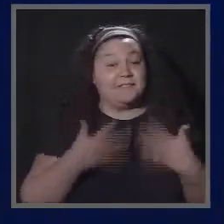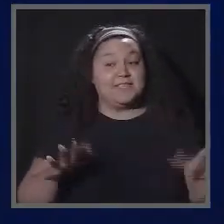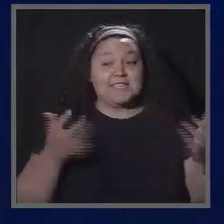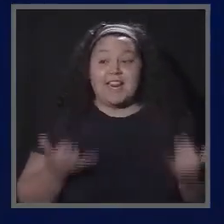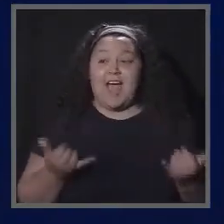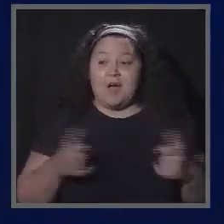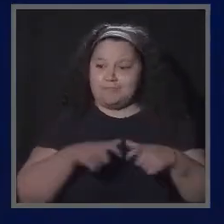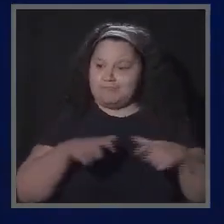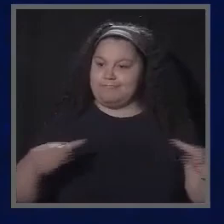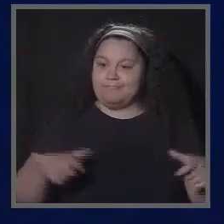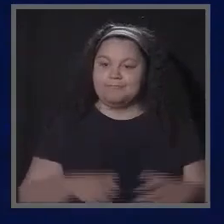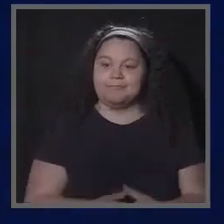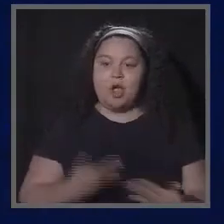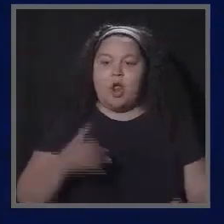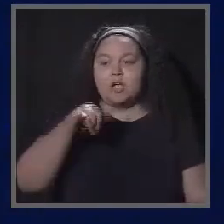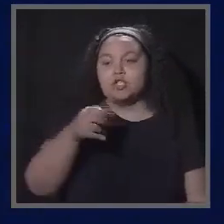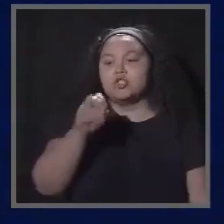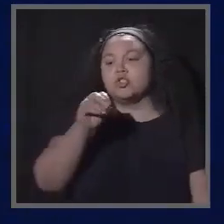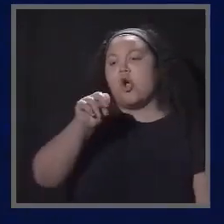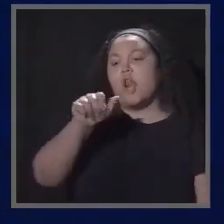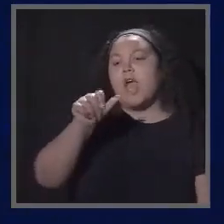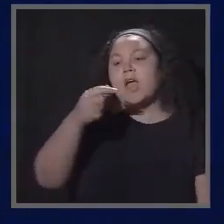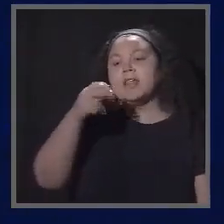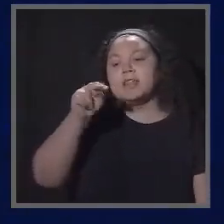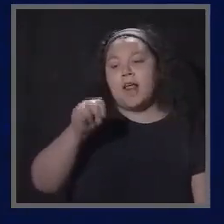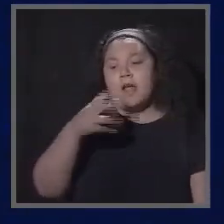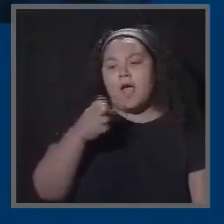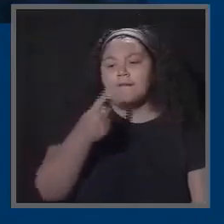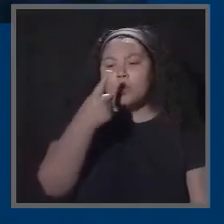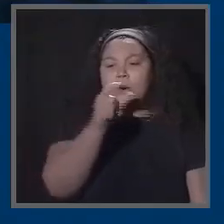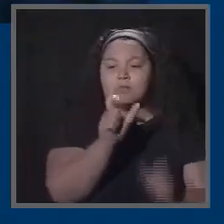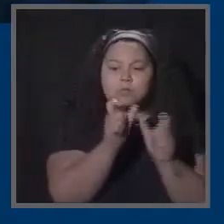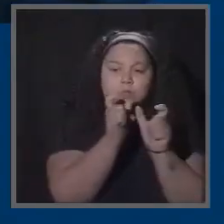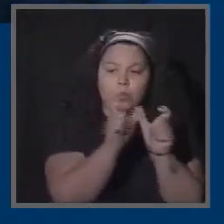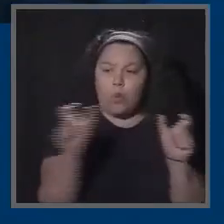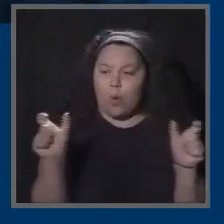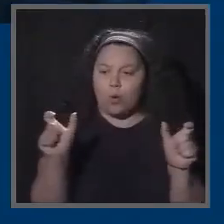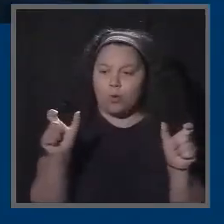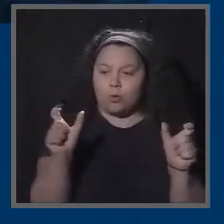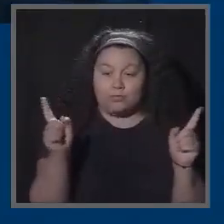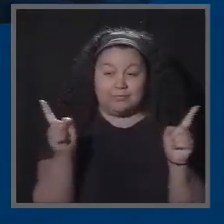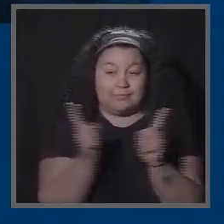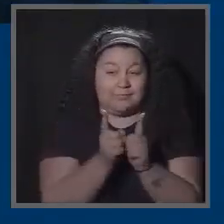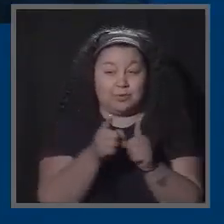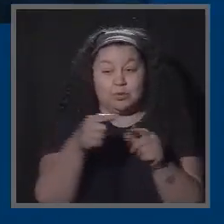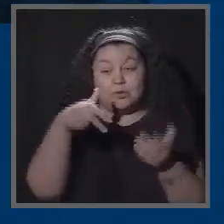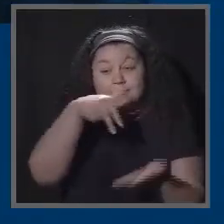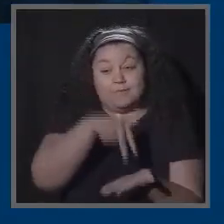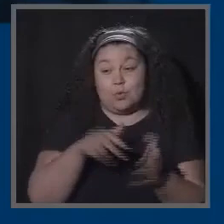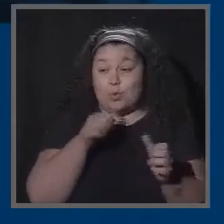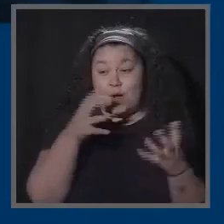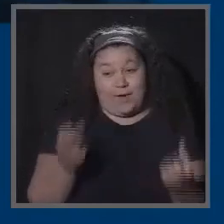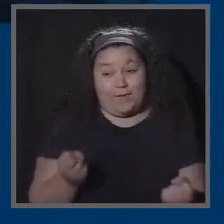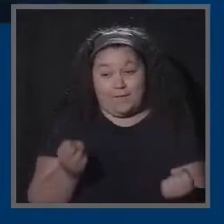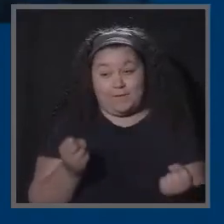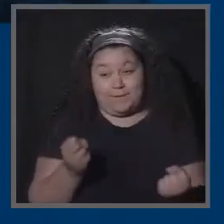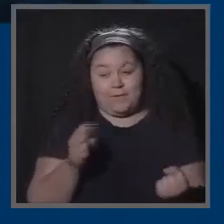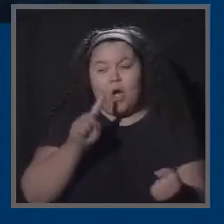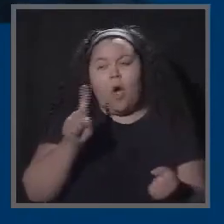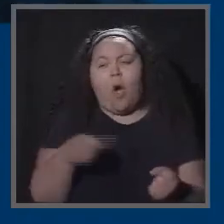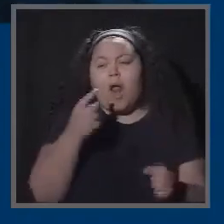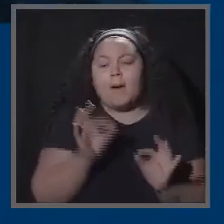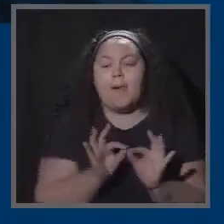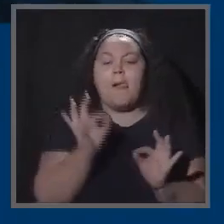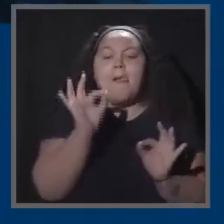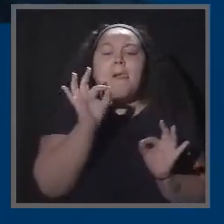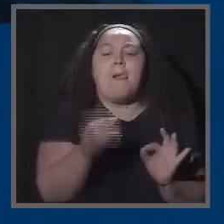want to add something, because you're not with us physically, so I can't see. Maybe you just want to add one sentence and then